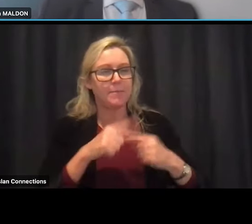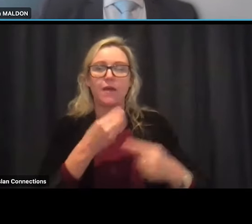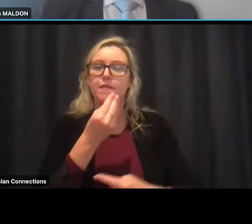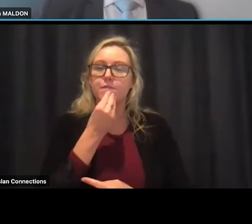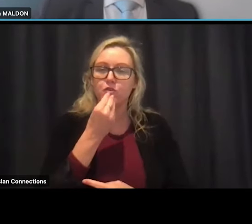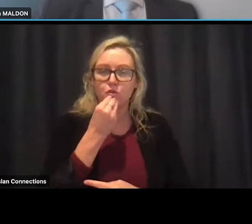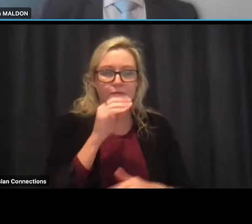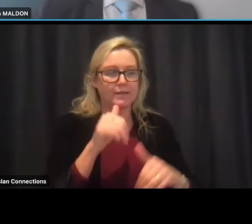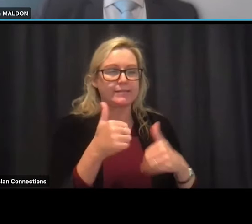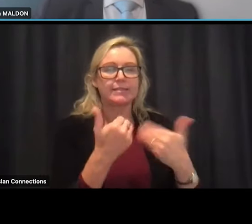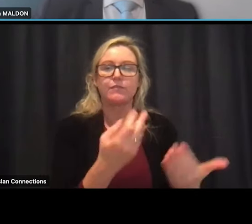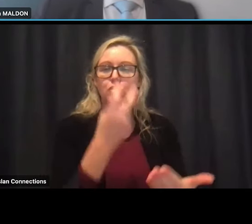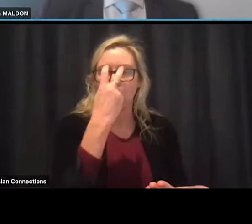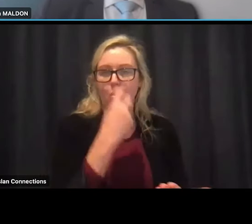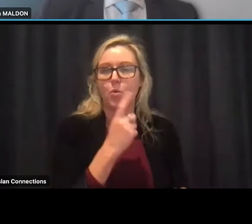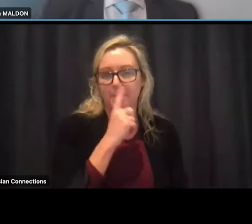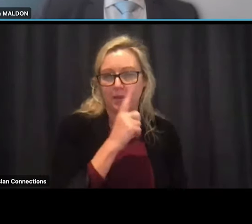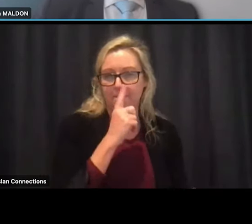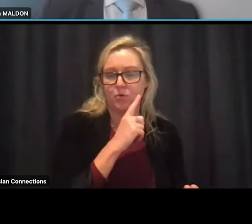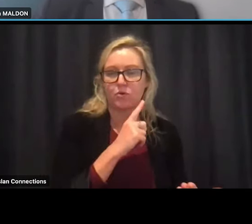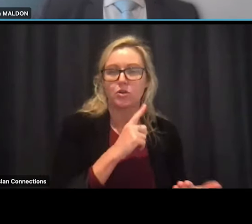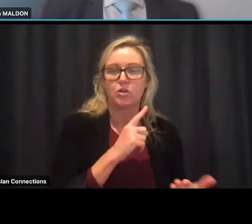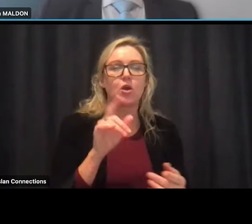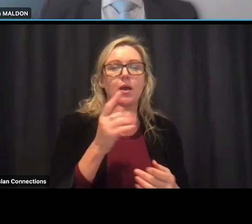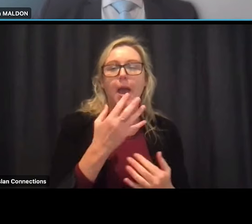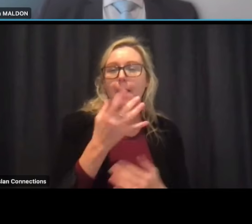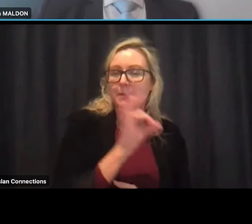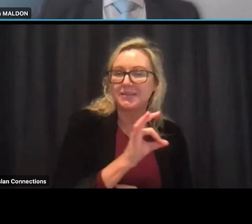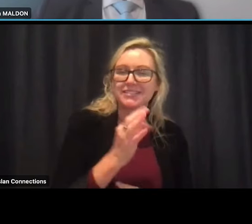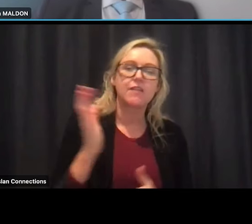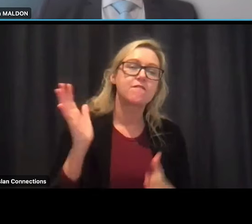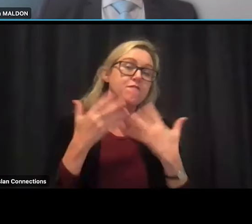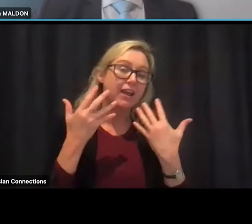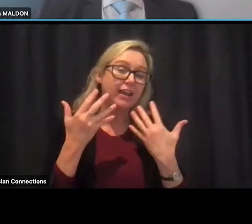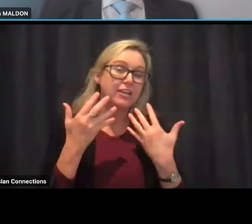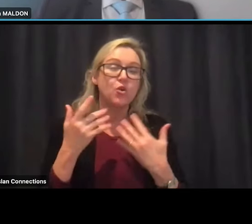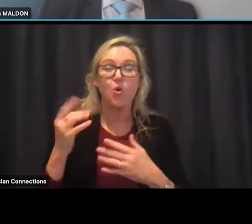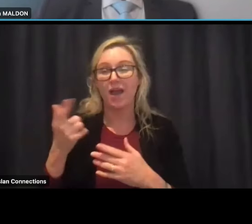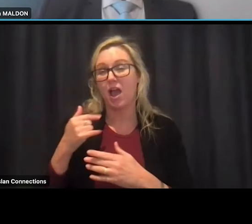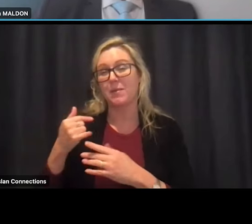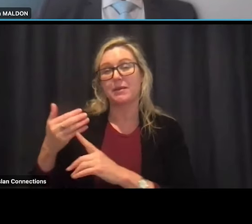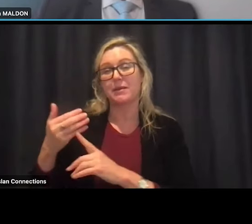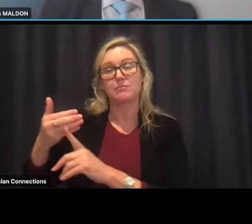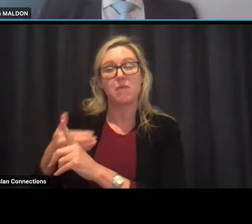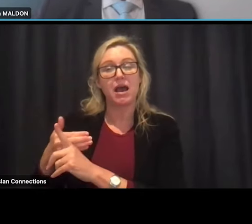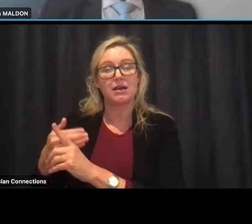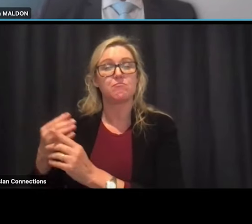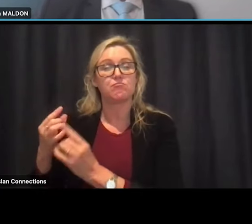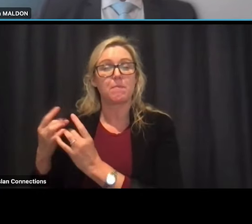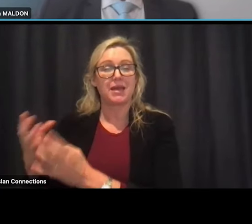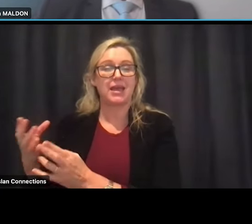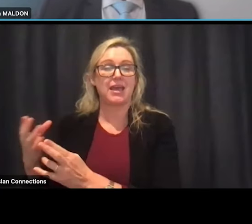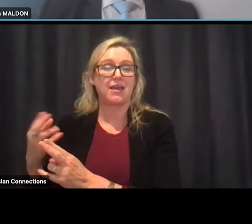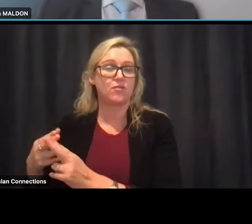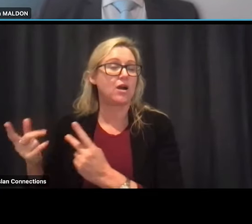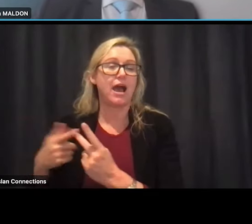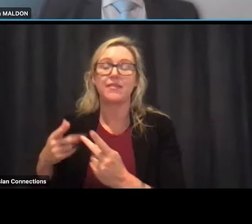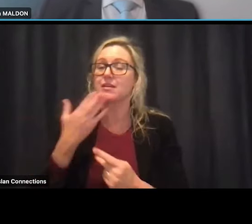care. That is the proportion of food which is fresh and that which is processed or pre-prepared for all catering